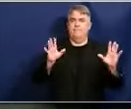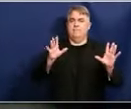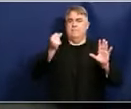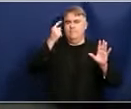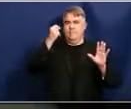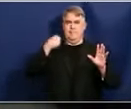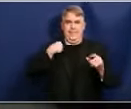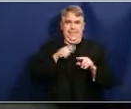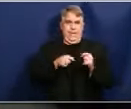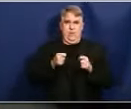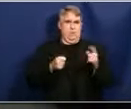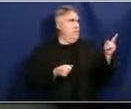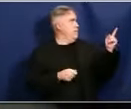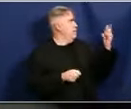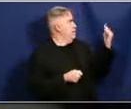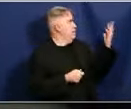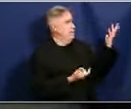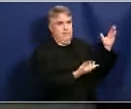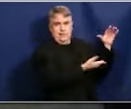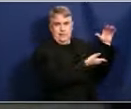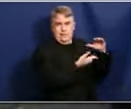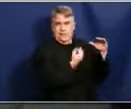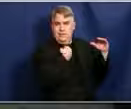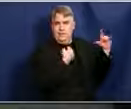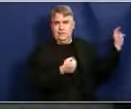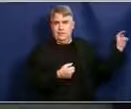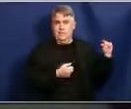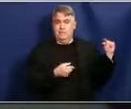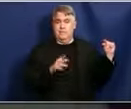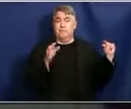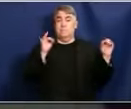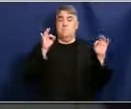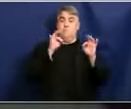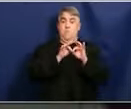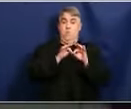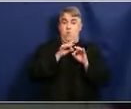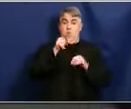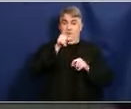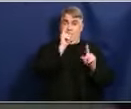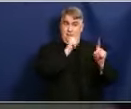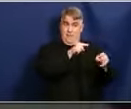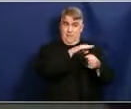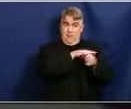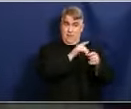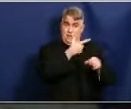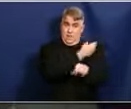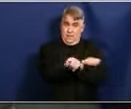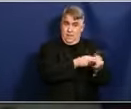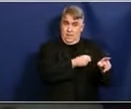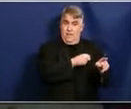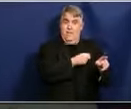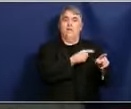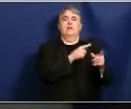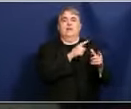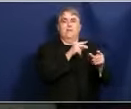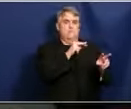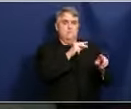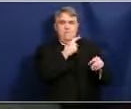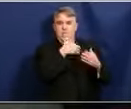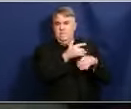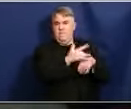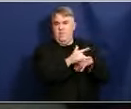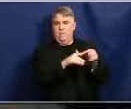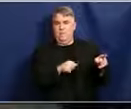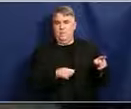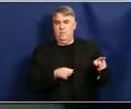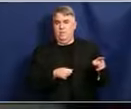back with the location where you got the first one. If you find a similar, if it's Moderna and you find Moderna at another